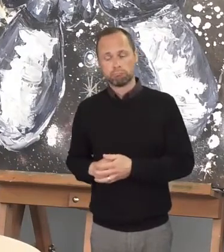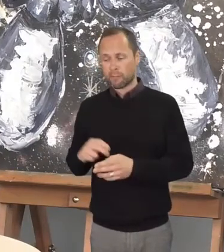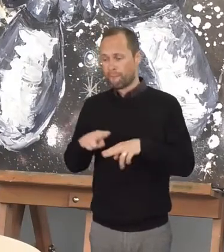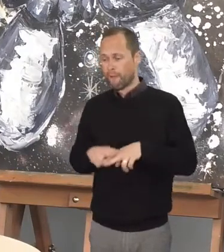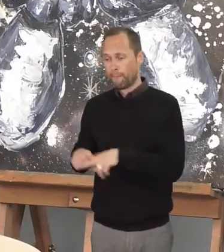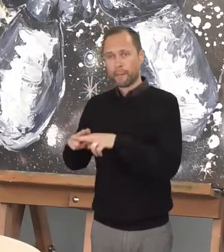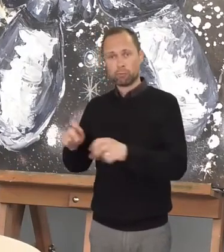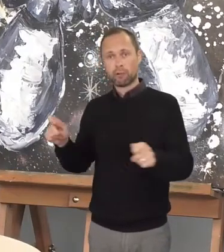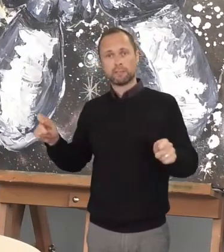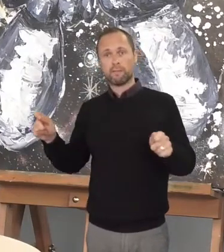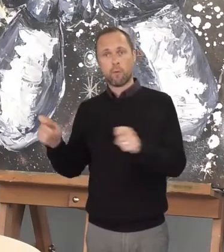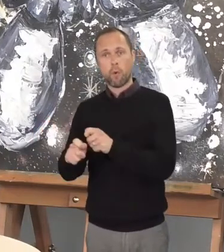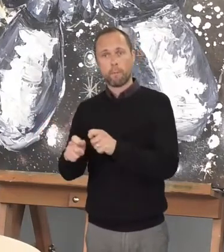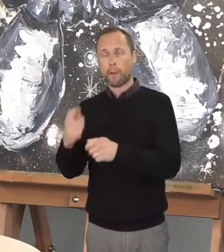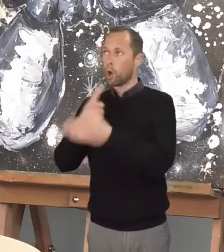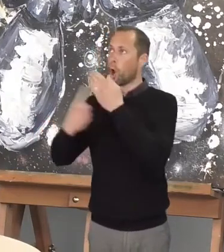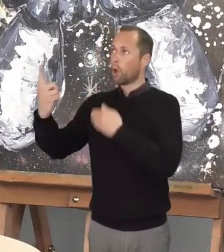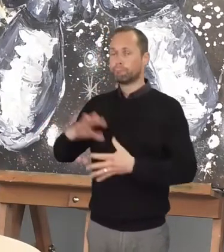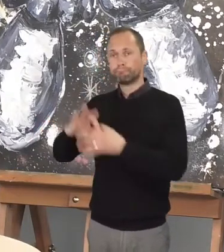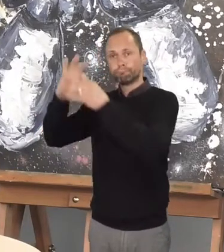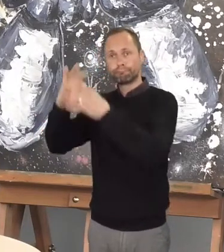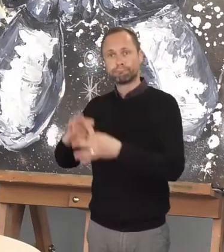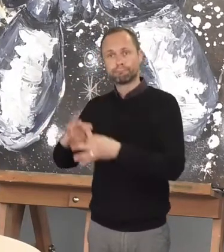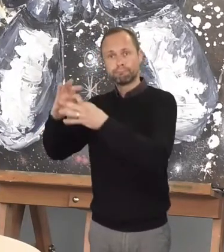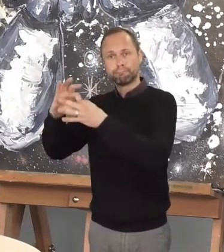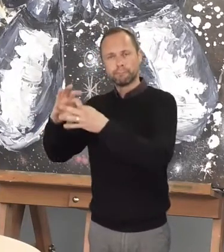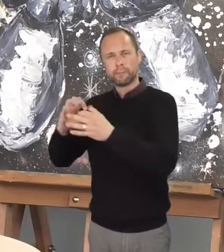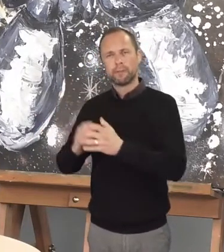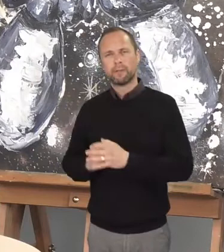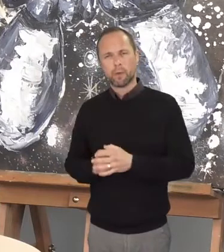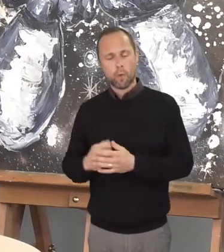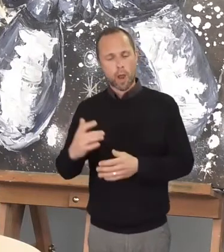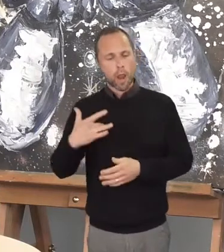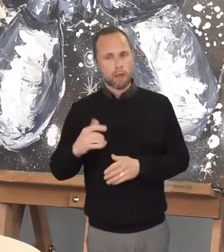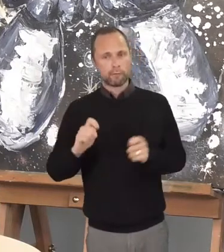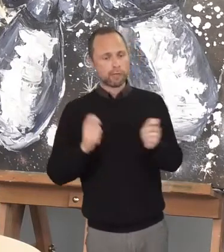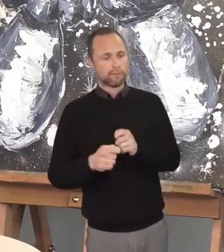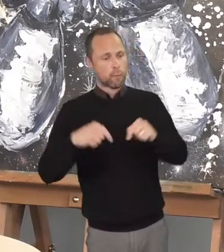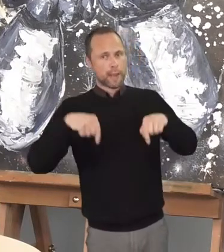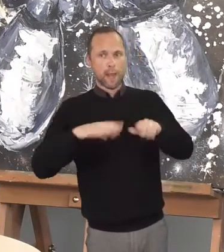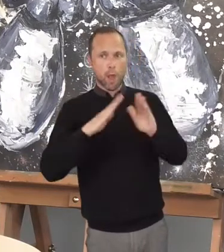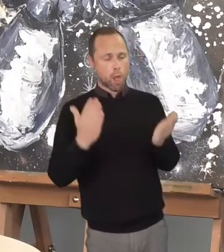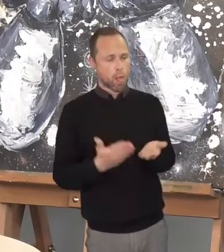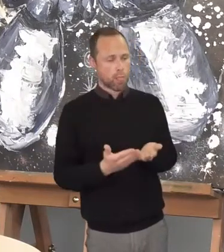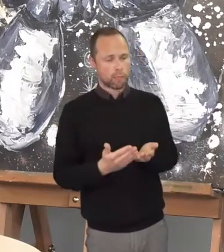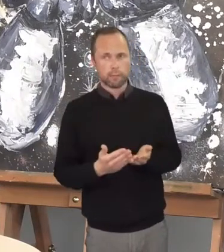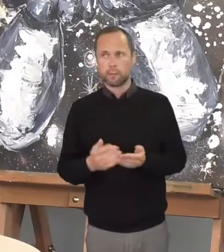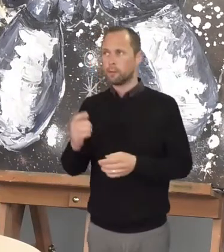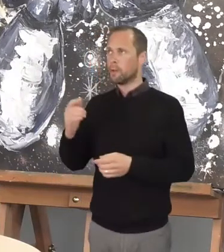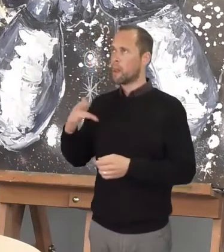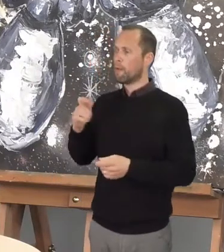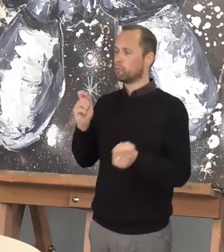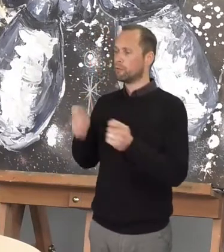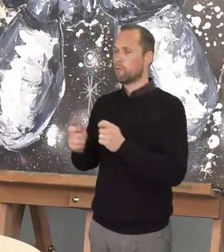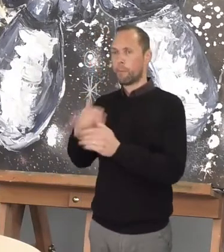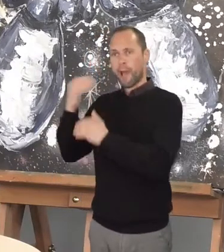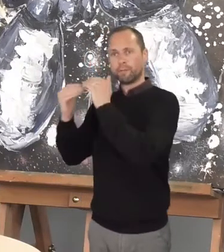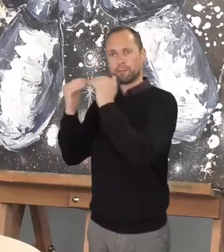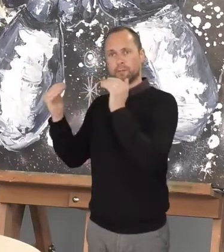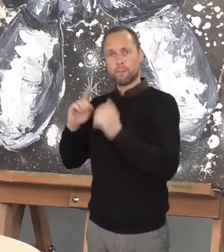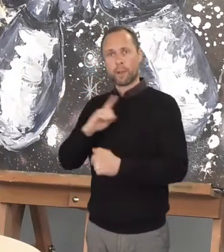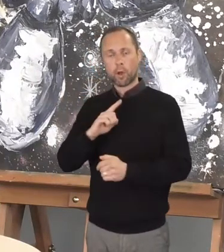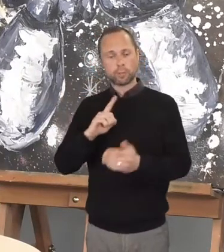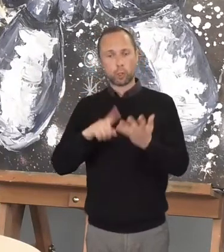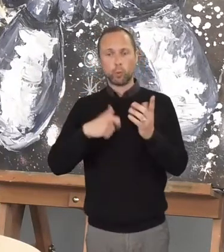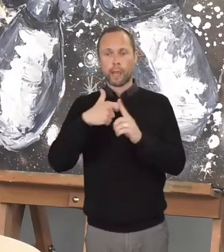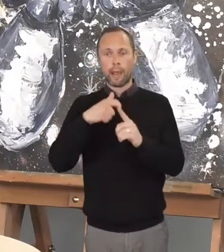Lives transformed here on earth and lives transformed in heaven because of people standing together in the UK with those